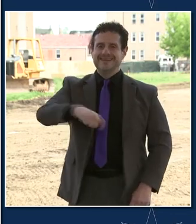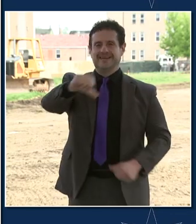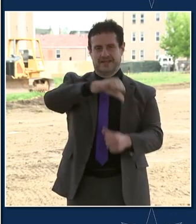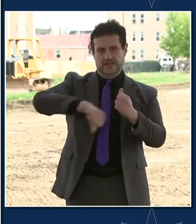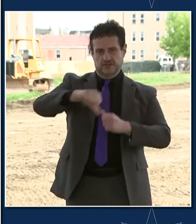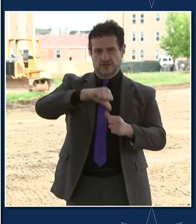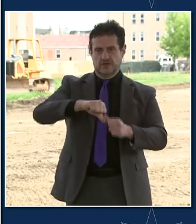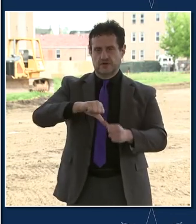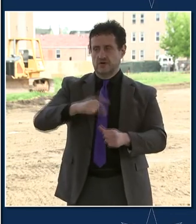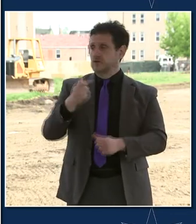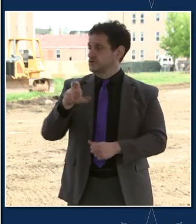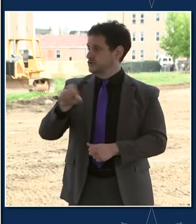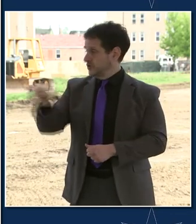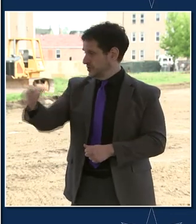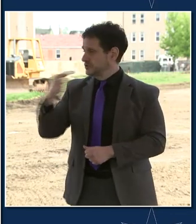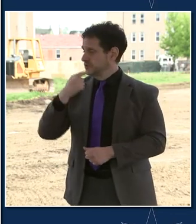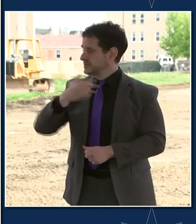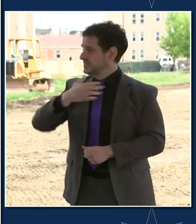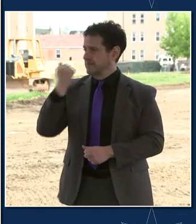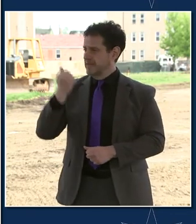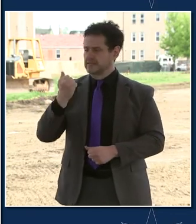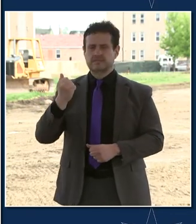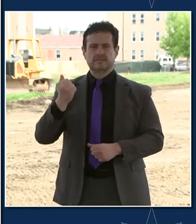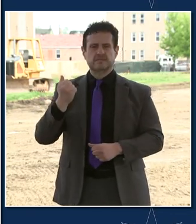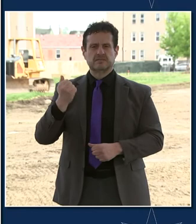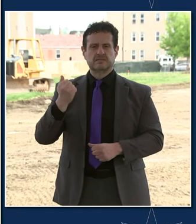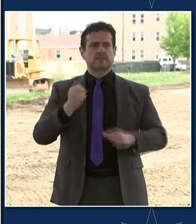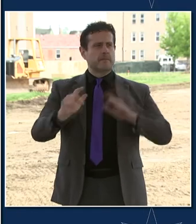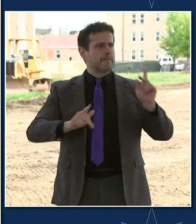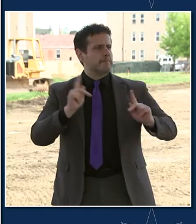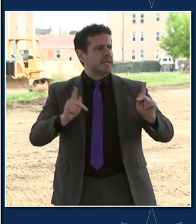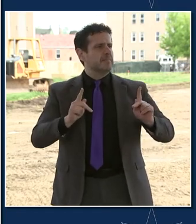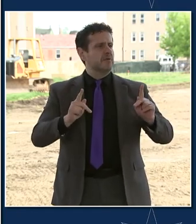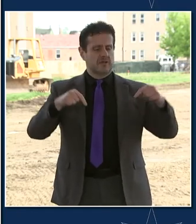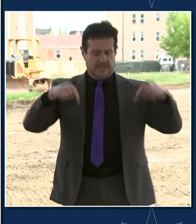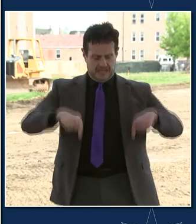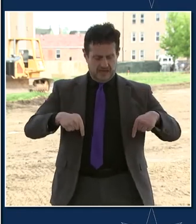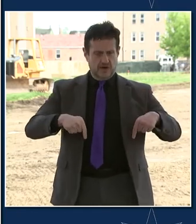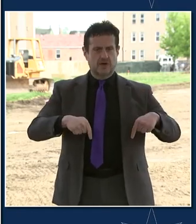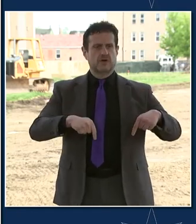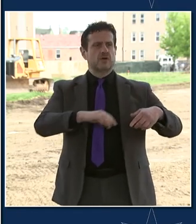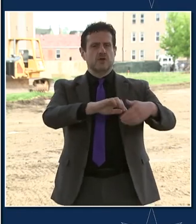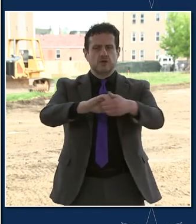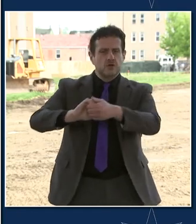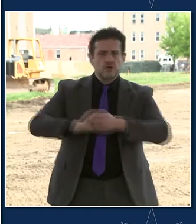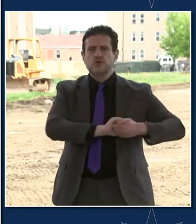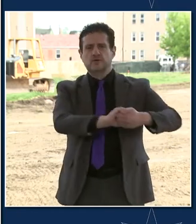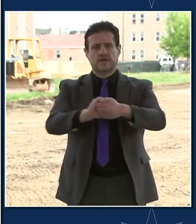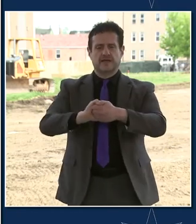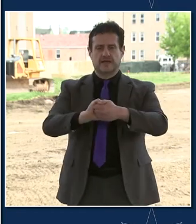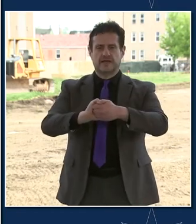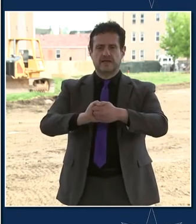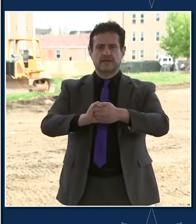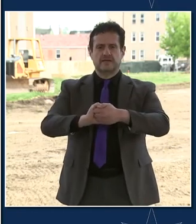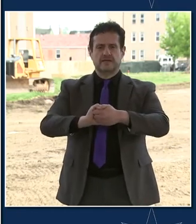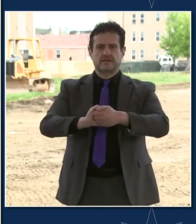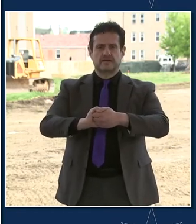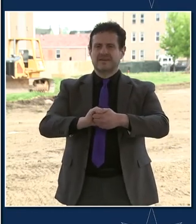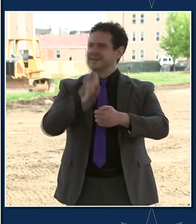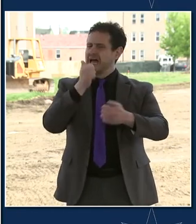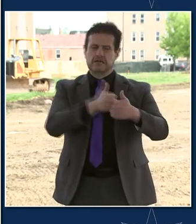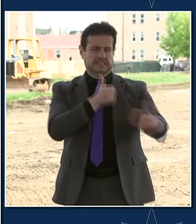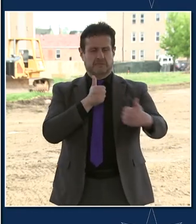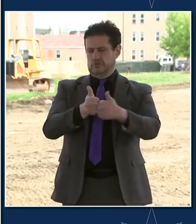it best, this unity, this politics of unity and coming together. We truly believe that we're stronger